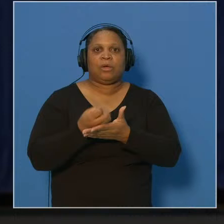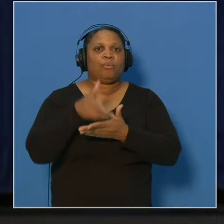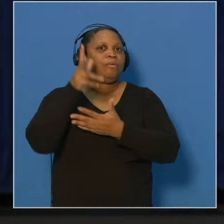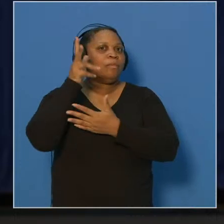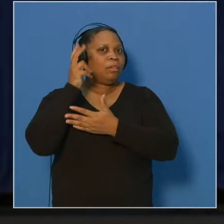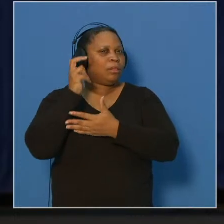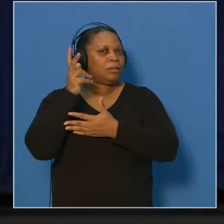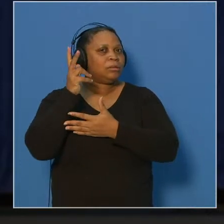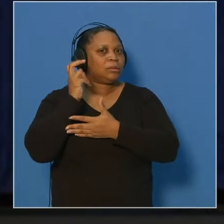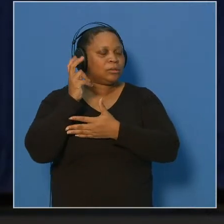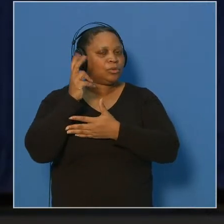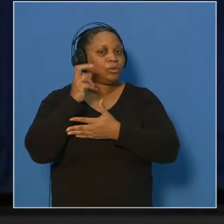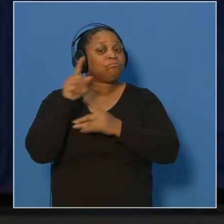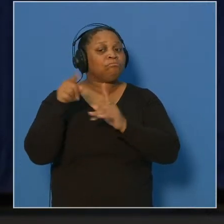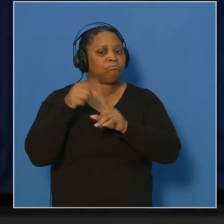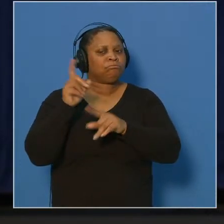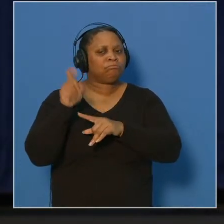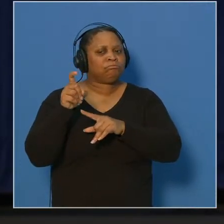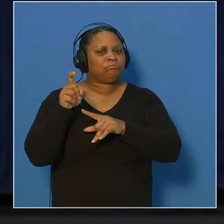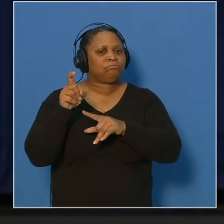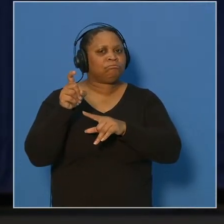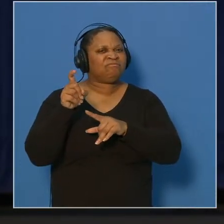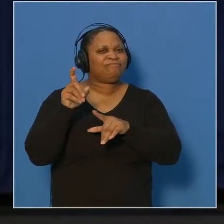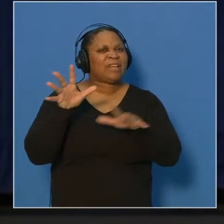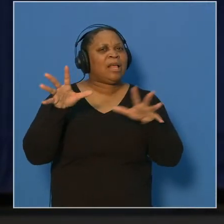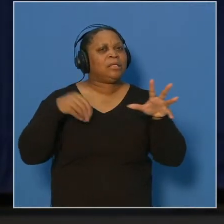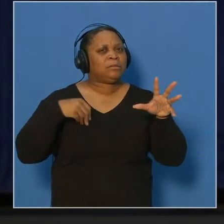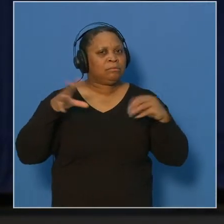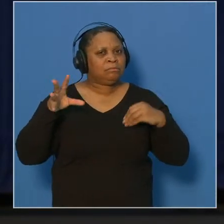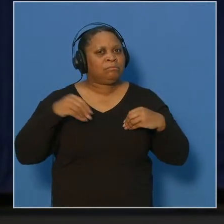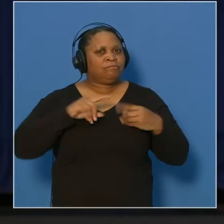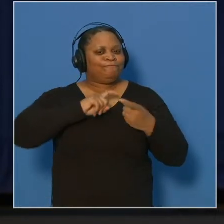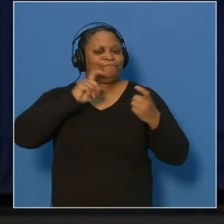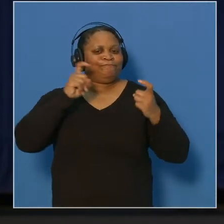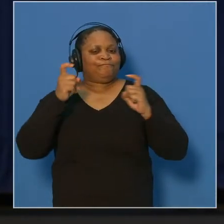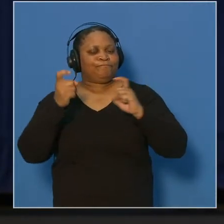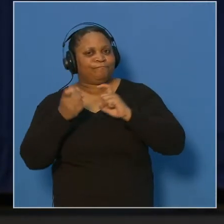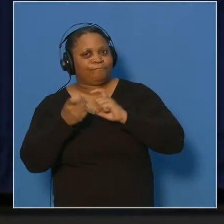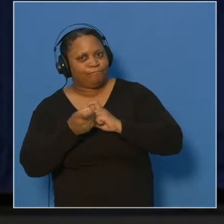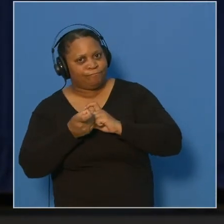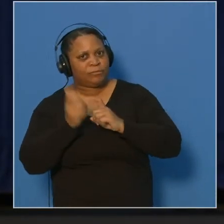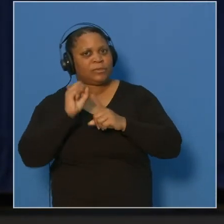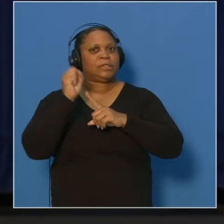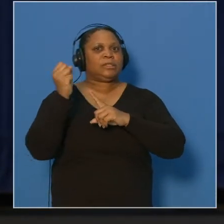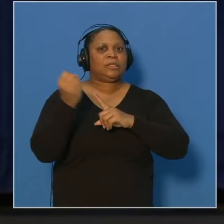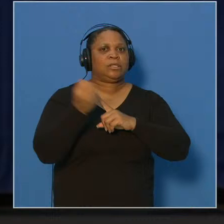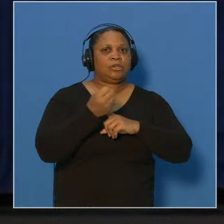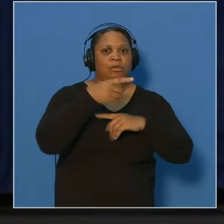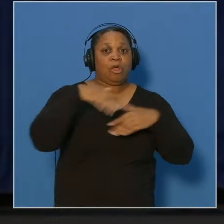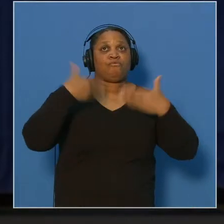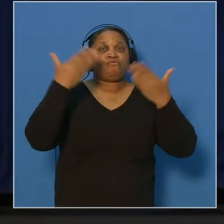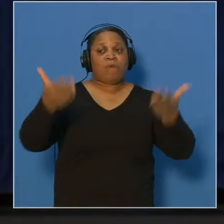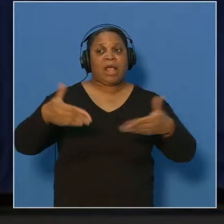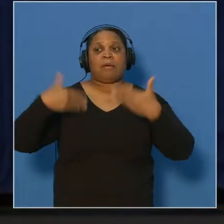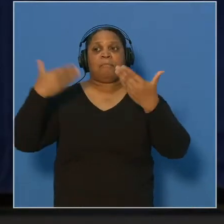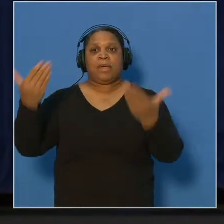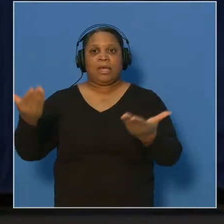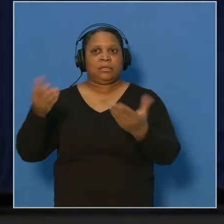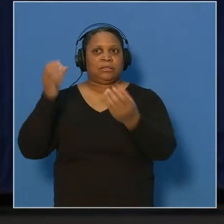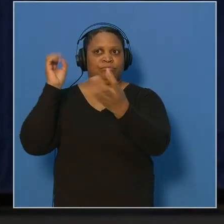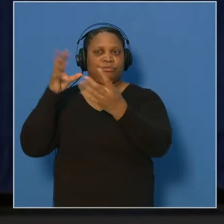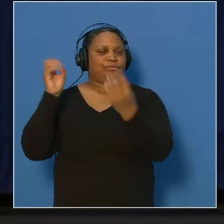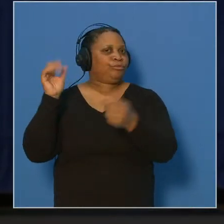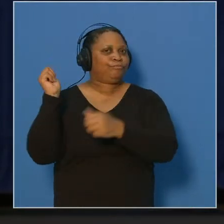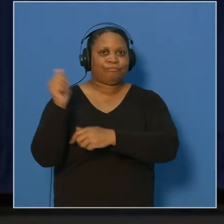to, and when necessary, adapted to changing circumstances, implemented recommendations from those of all walks of